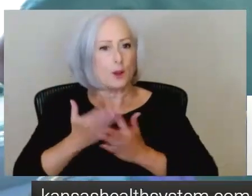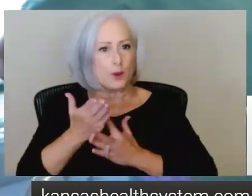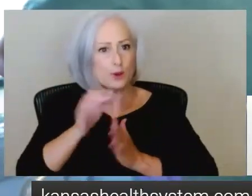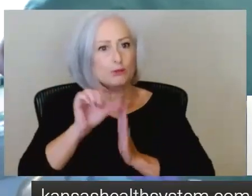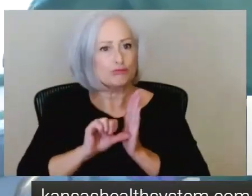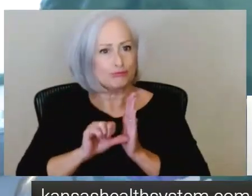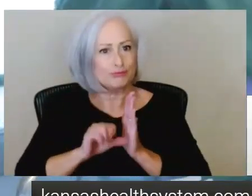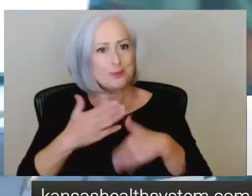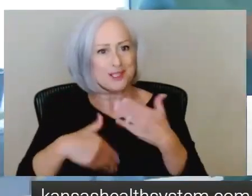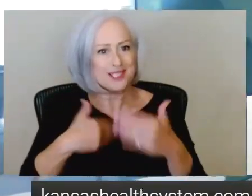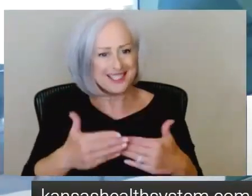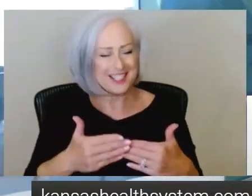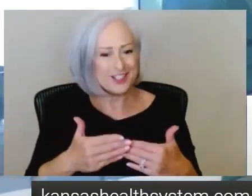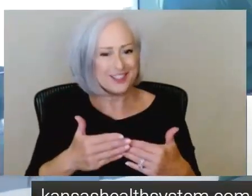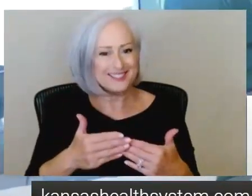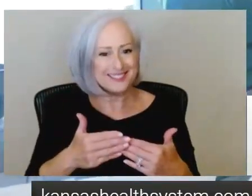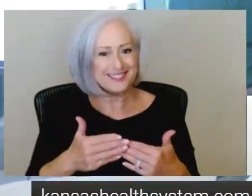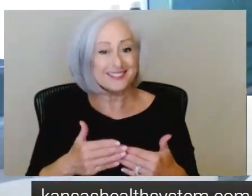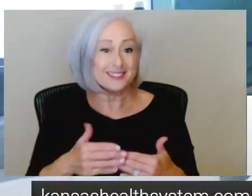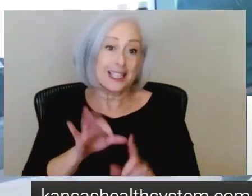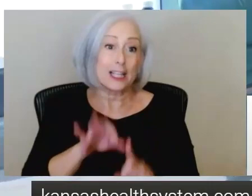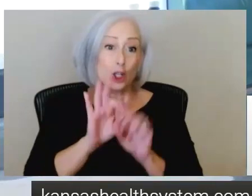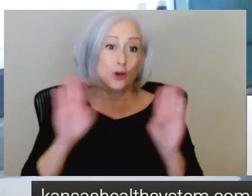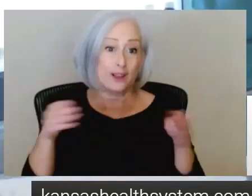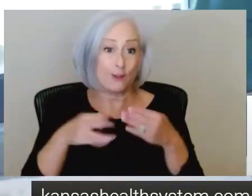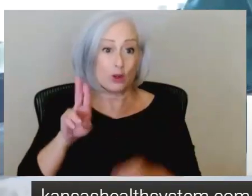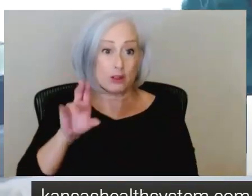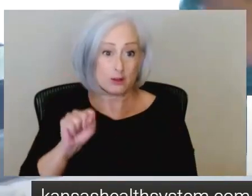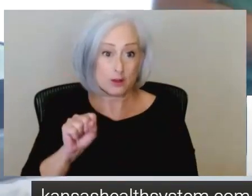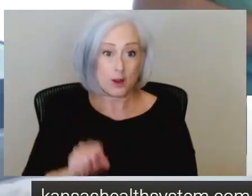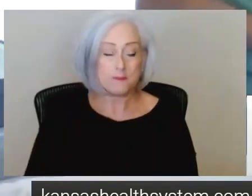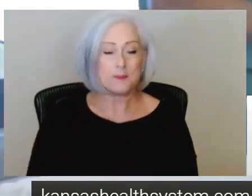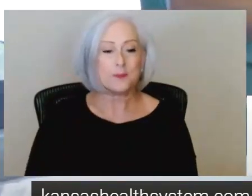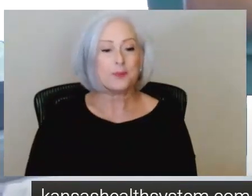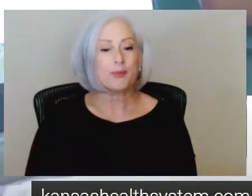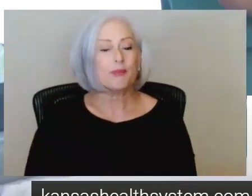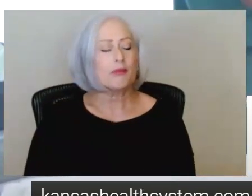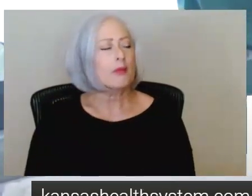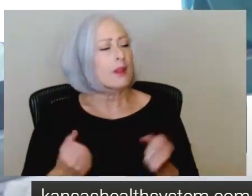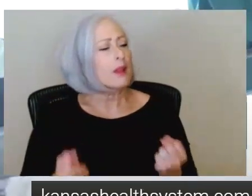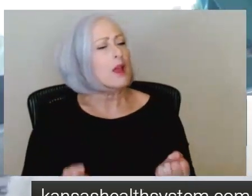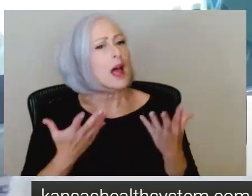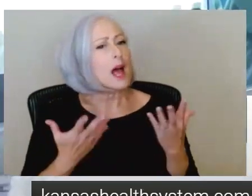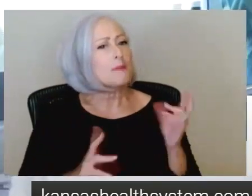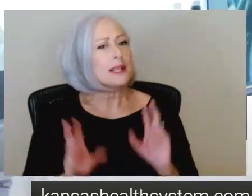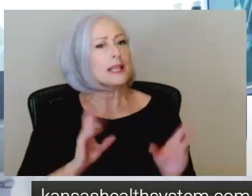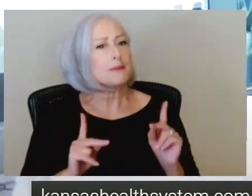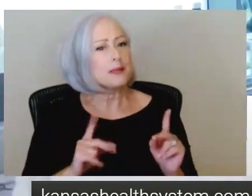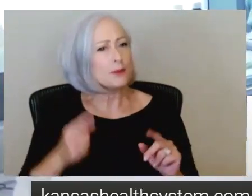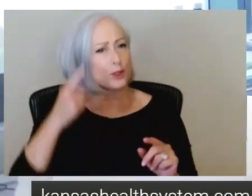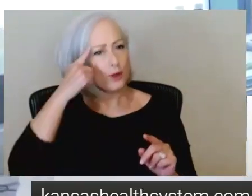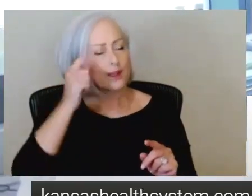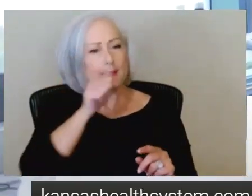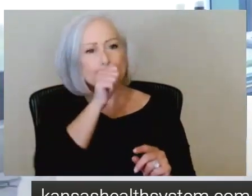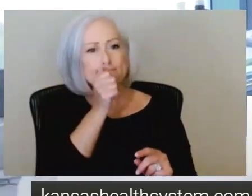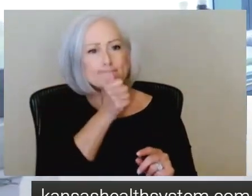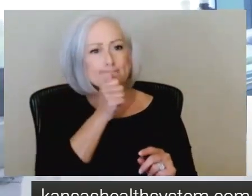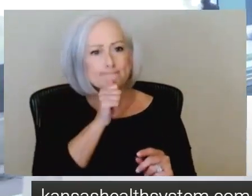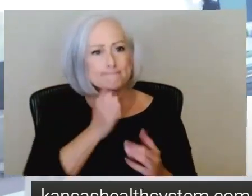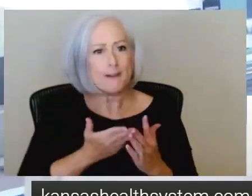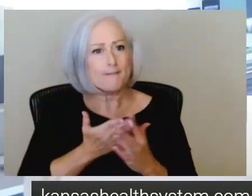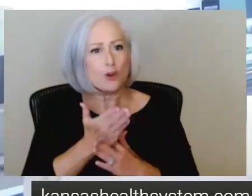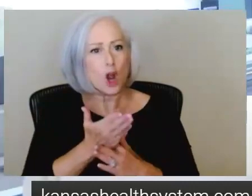including focused ultrasound. How many people do you think are suffering from essential